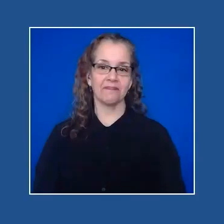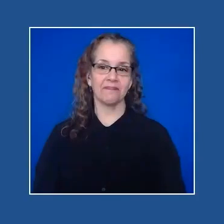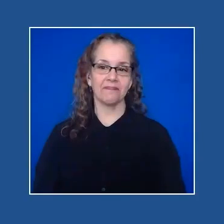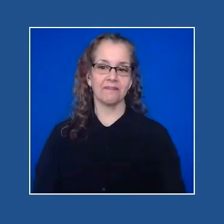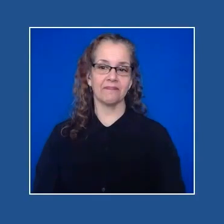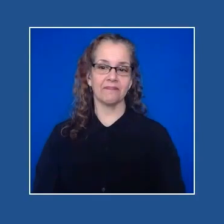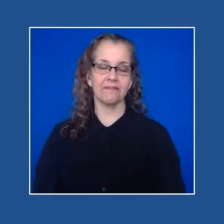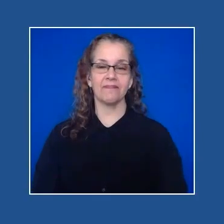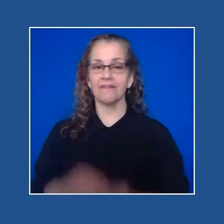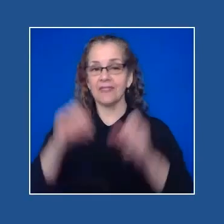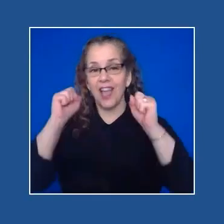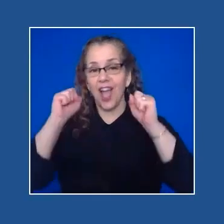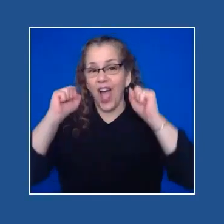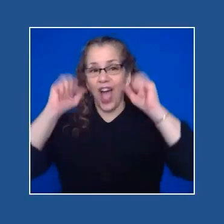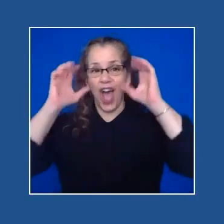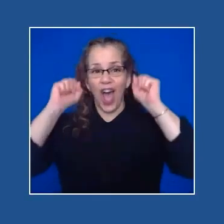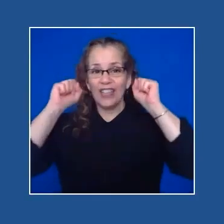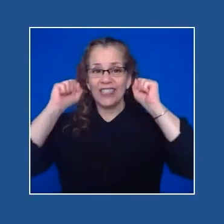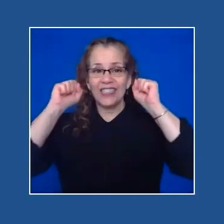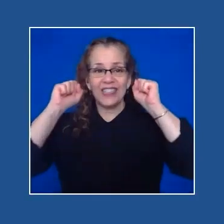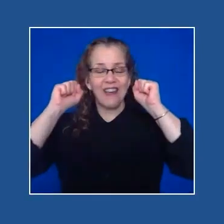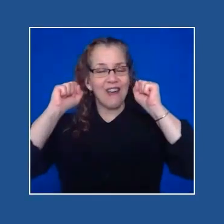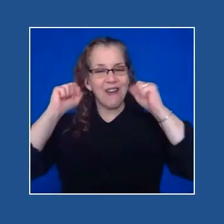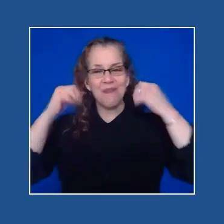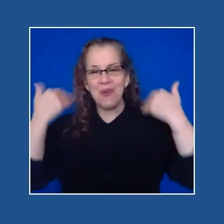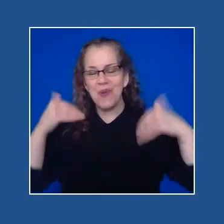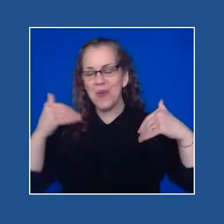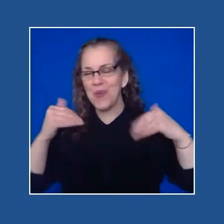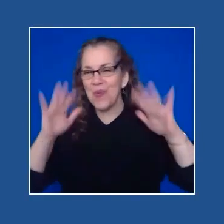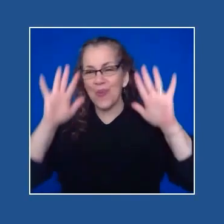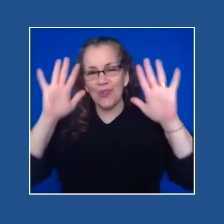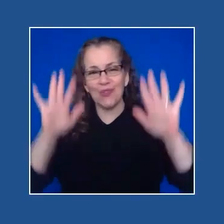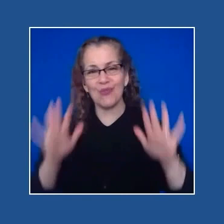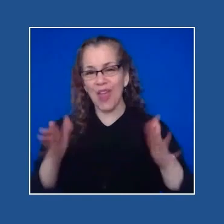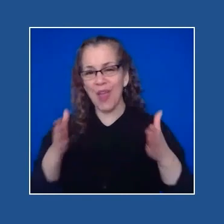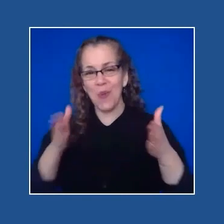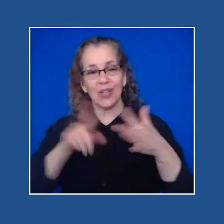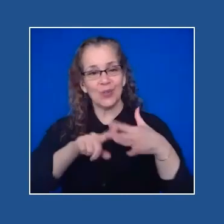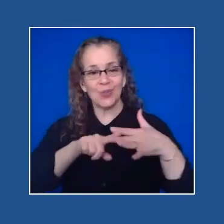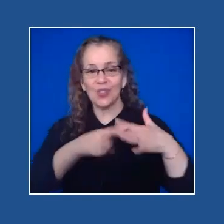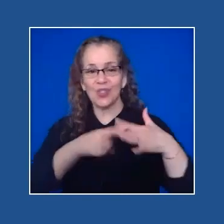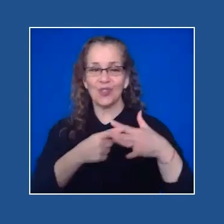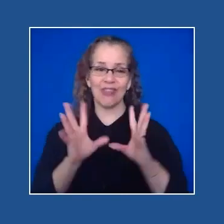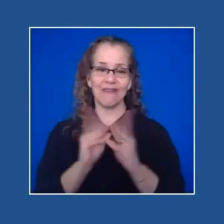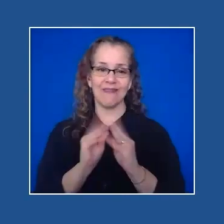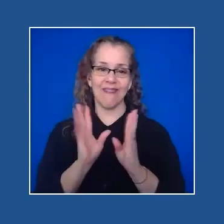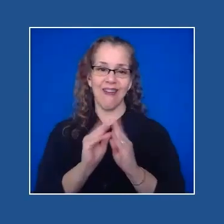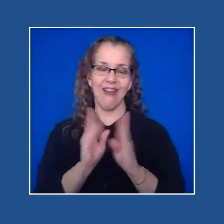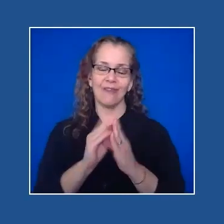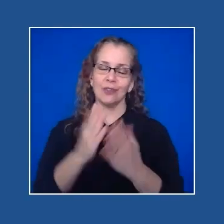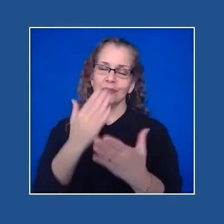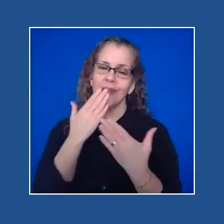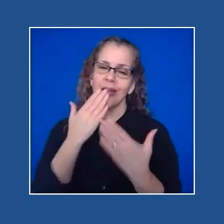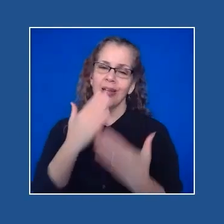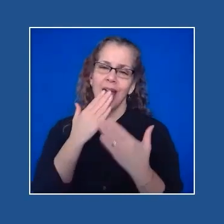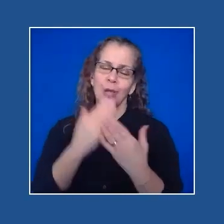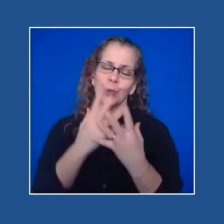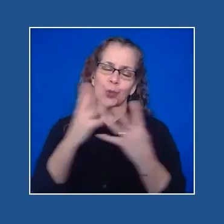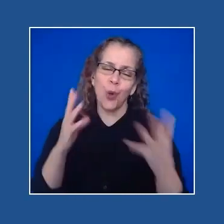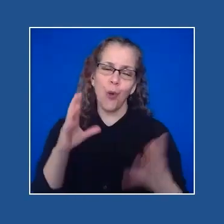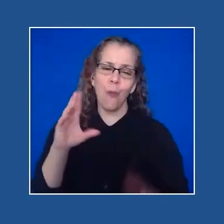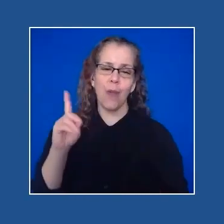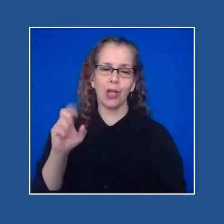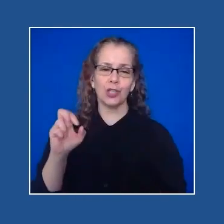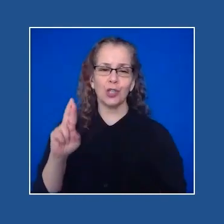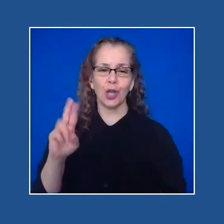Awesome. What an incredible way to start off today. Thank you so much, Dr. Wong. A couple of you